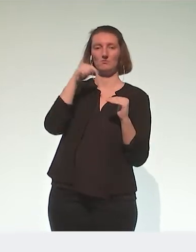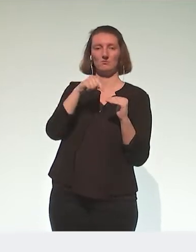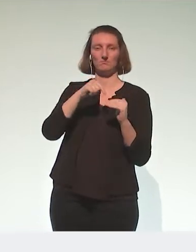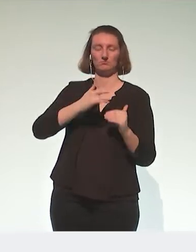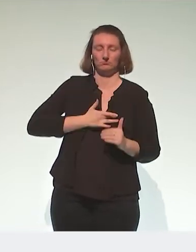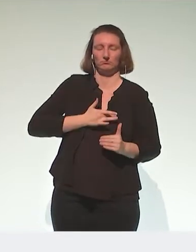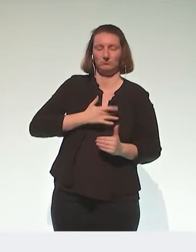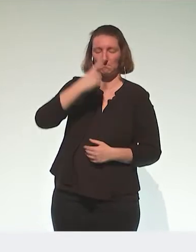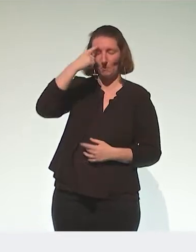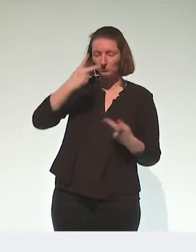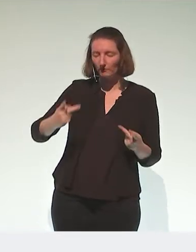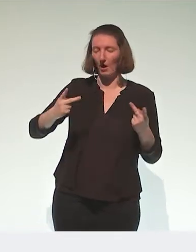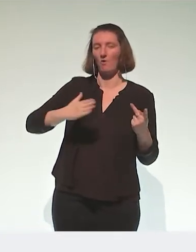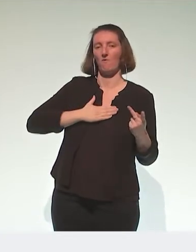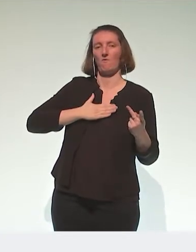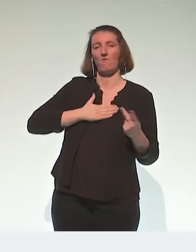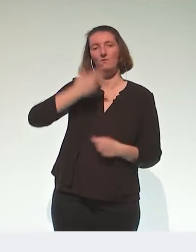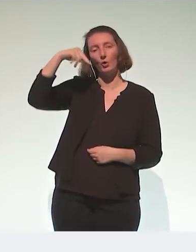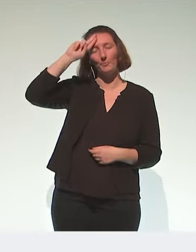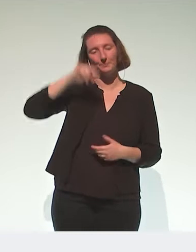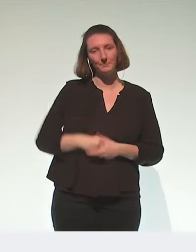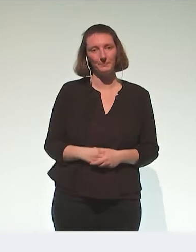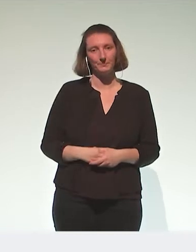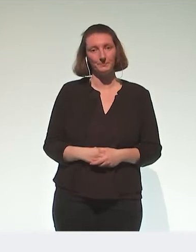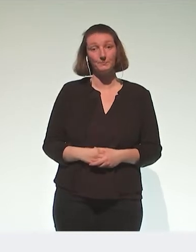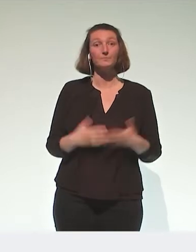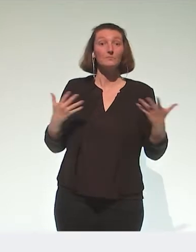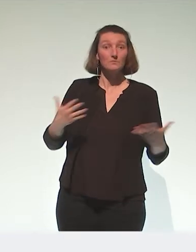Equality is a core European value.